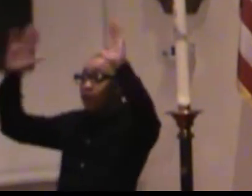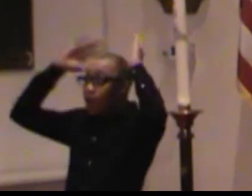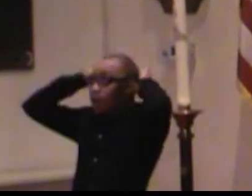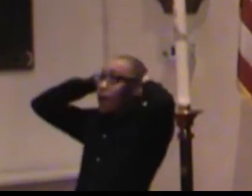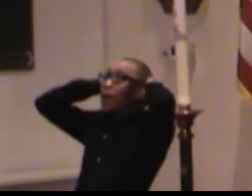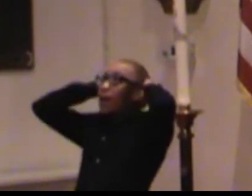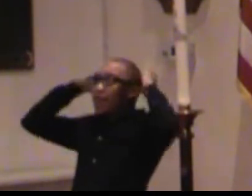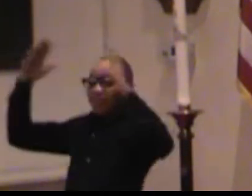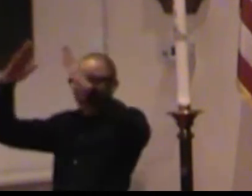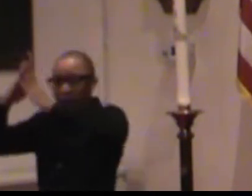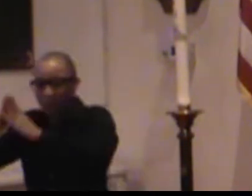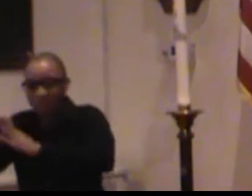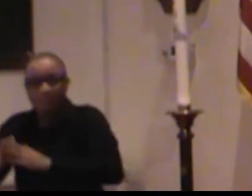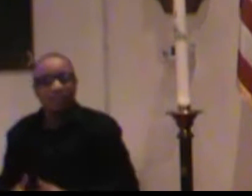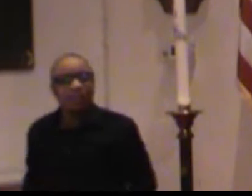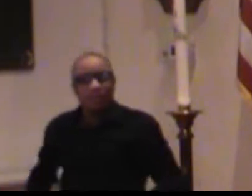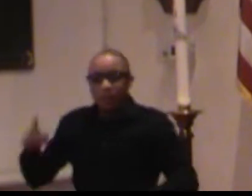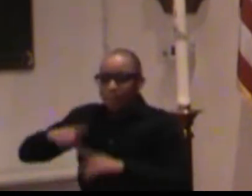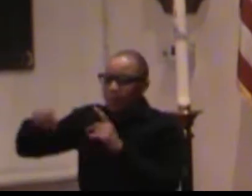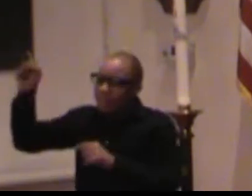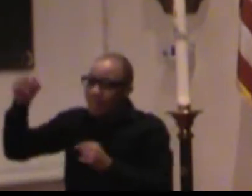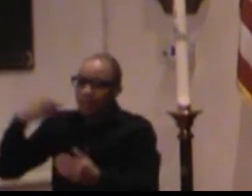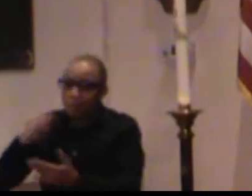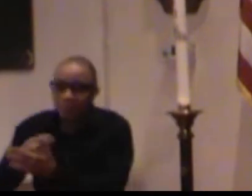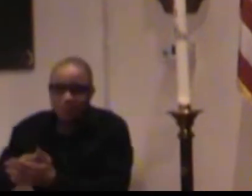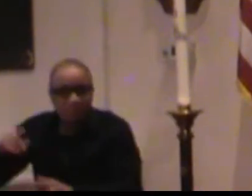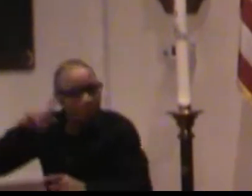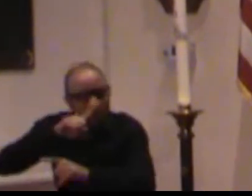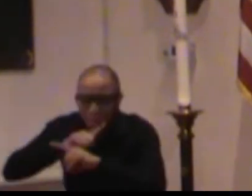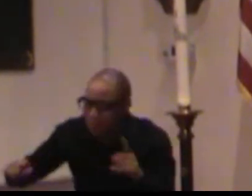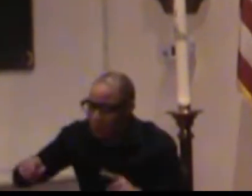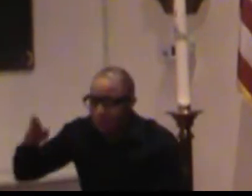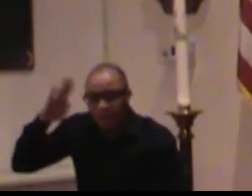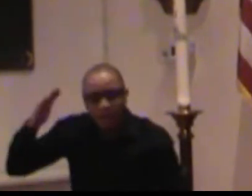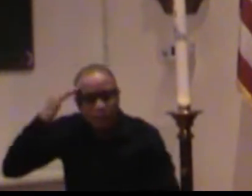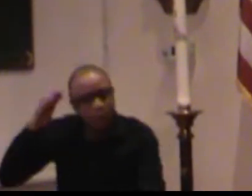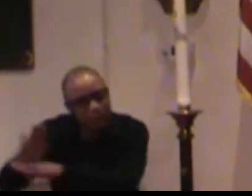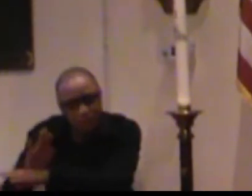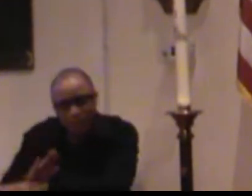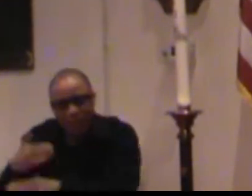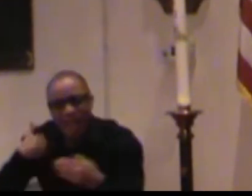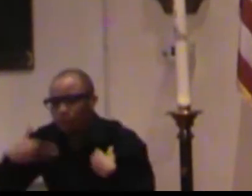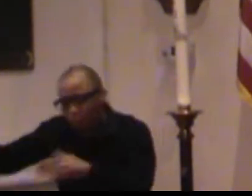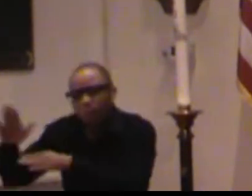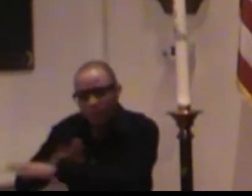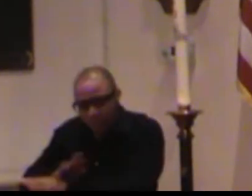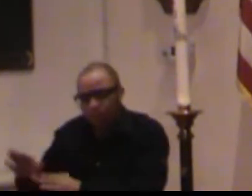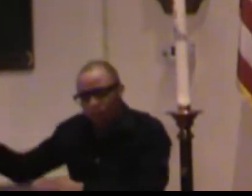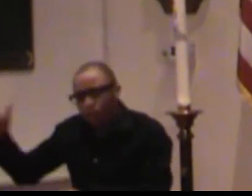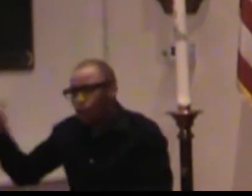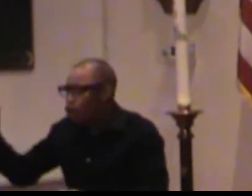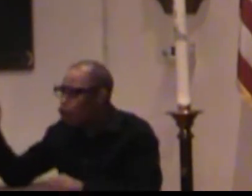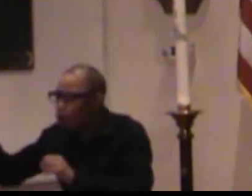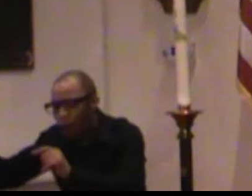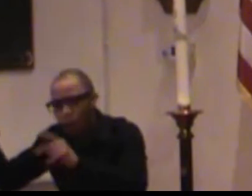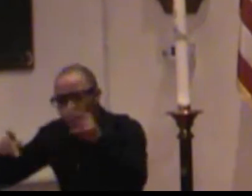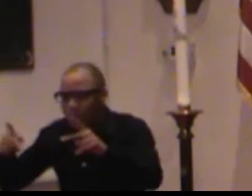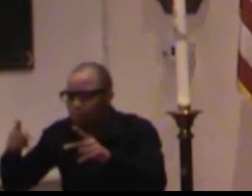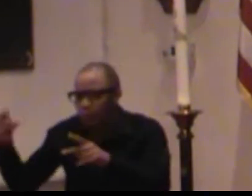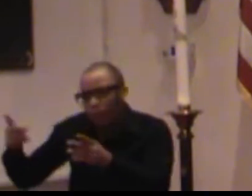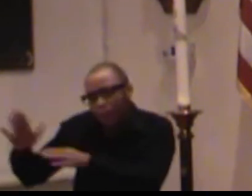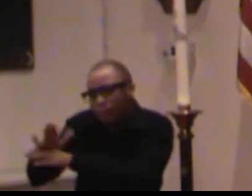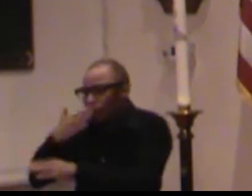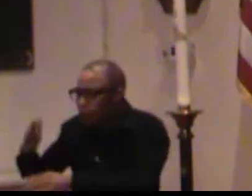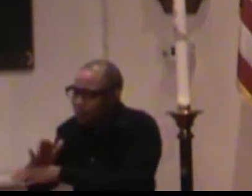new house. You're going to have your money coming from your new business. You're going to have more clients than you've